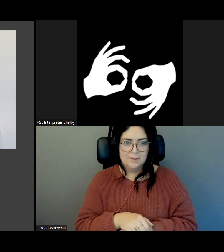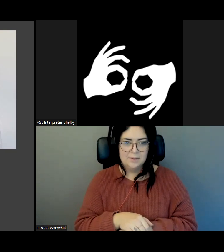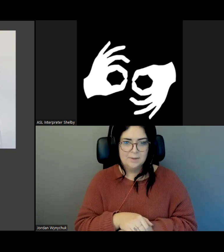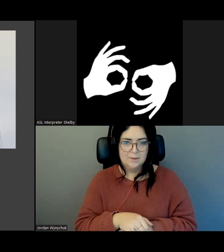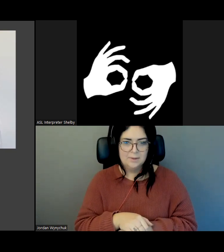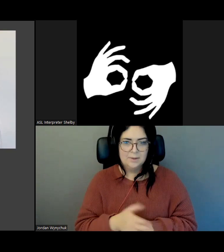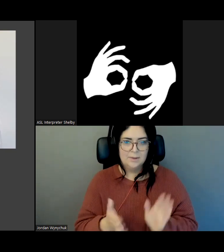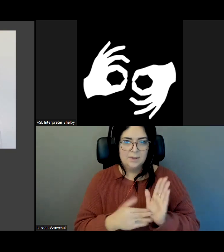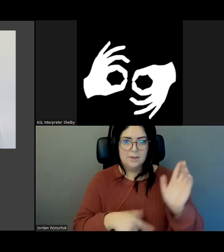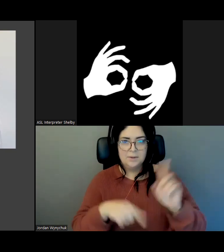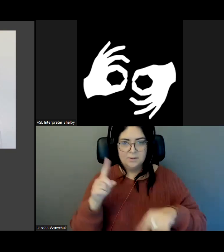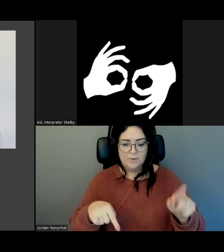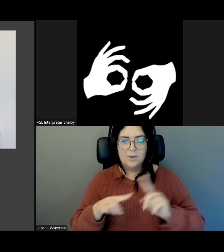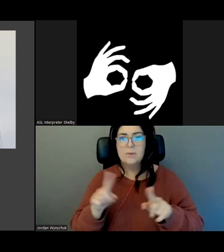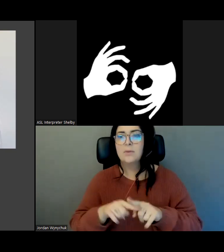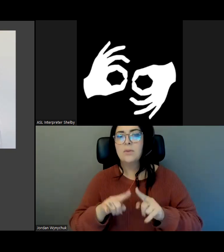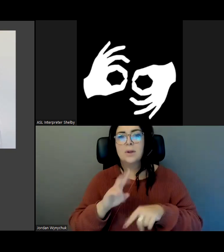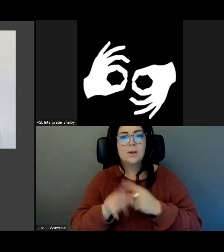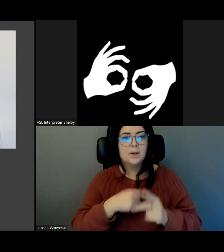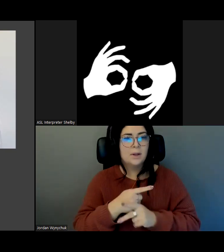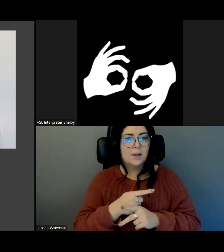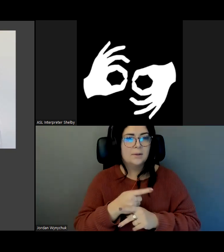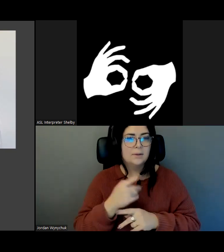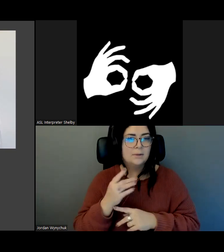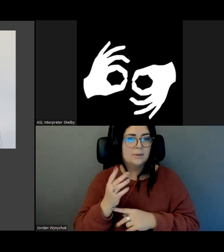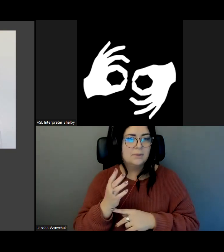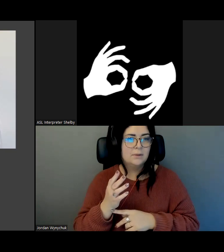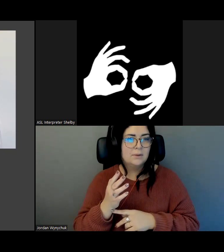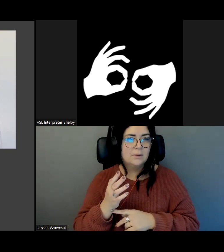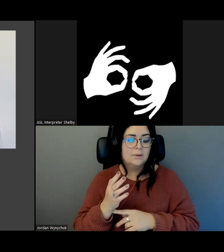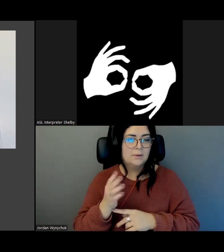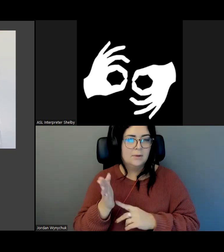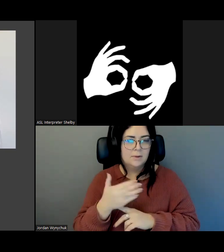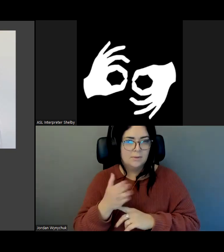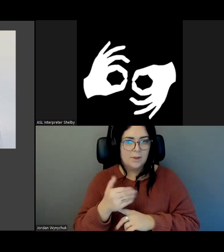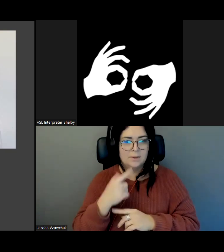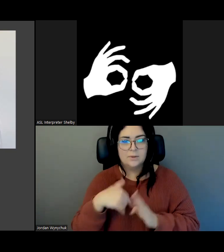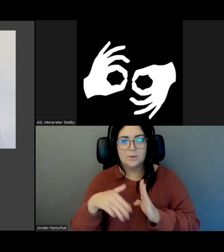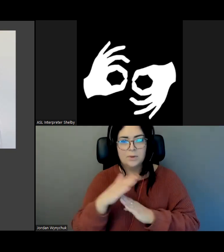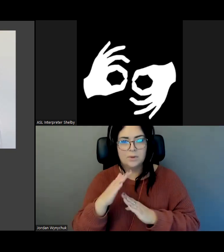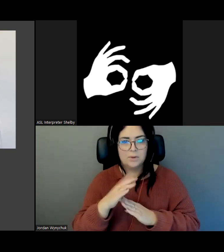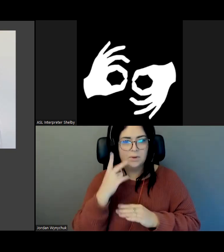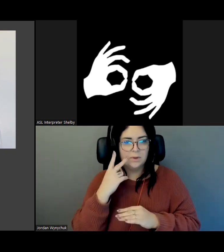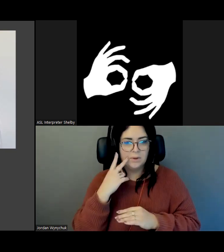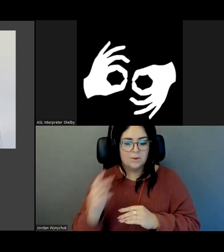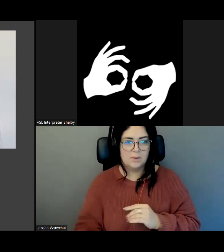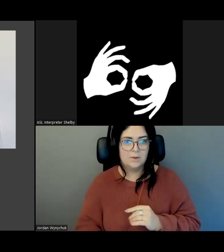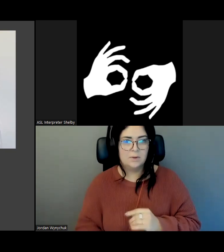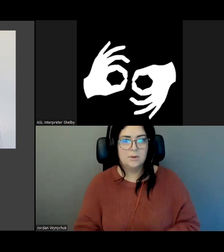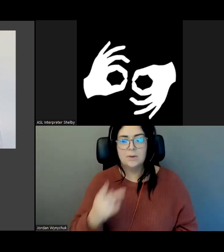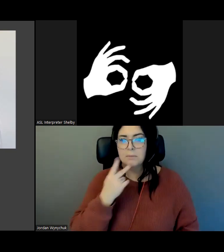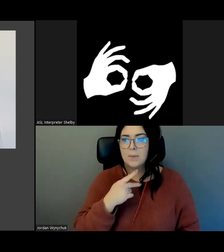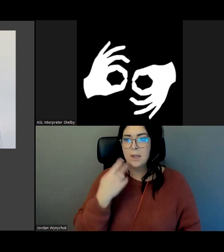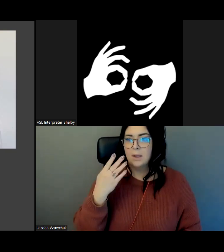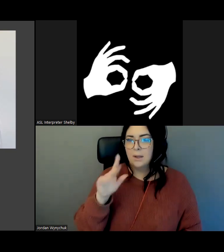a variety of other flags as well. So the one at the very top here, it's like a pink, purple,